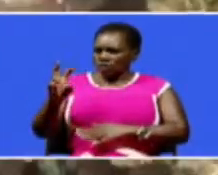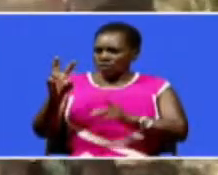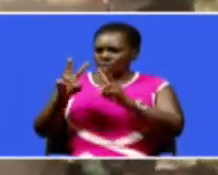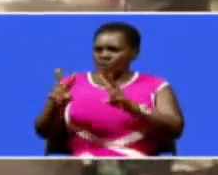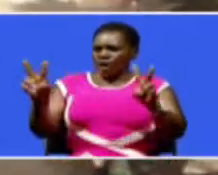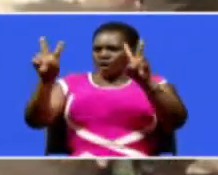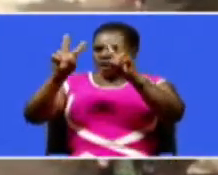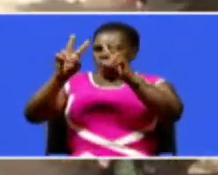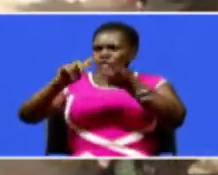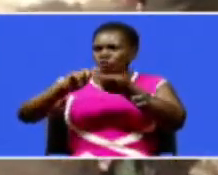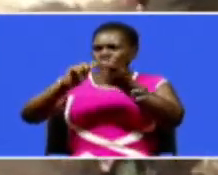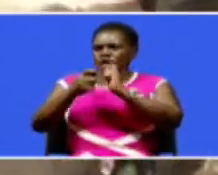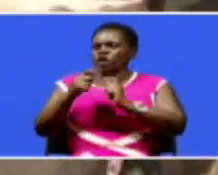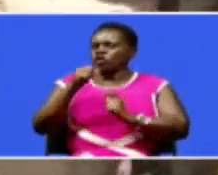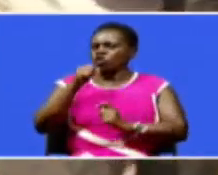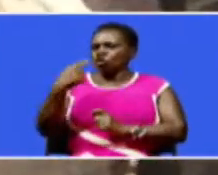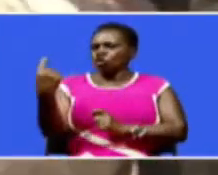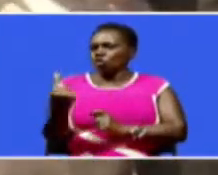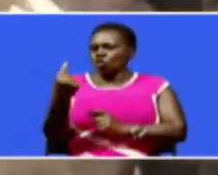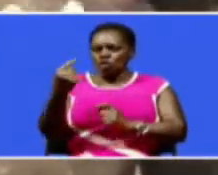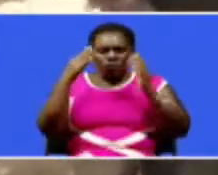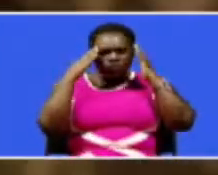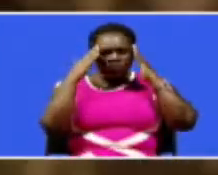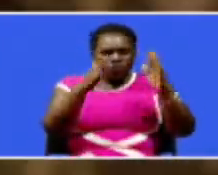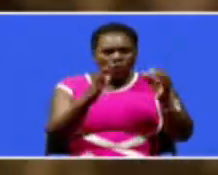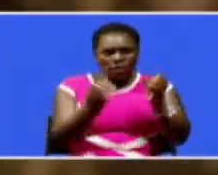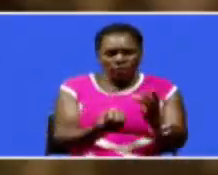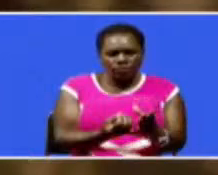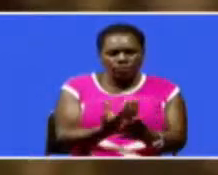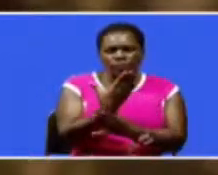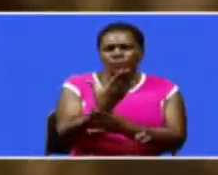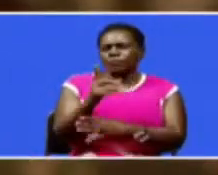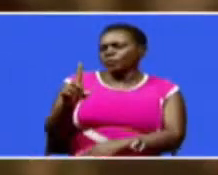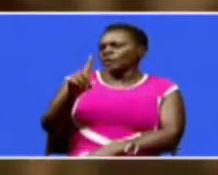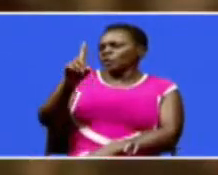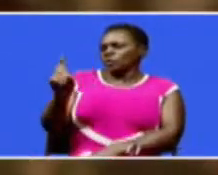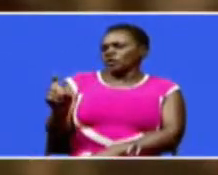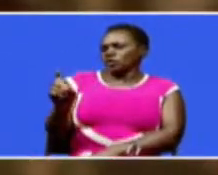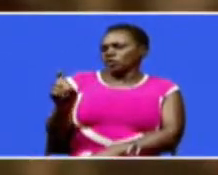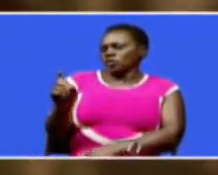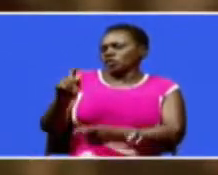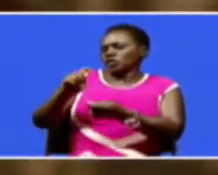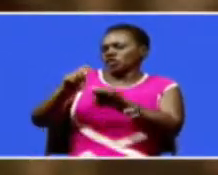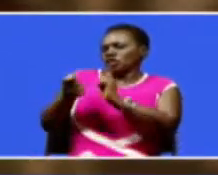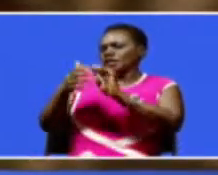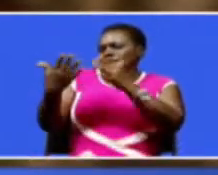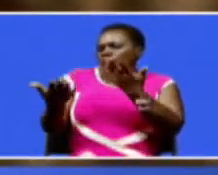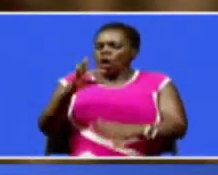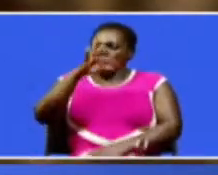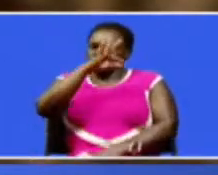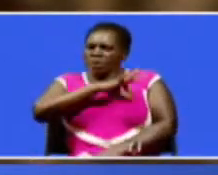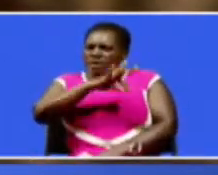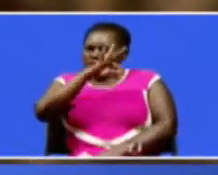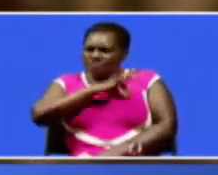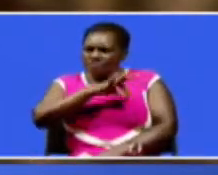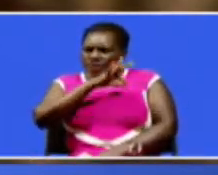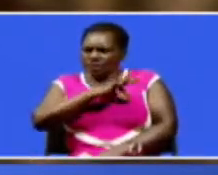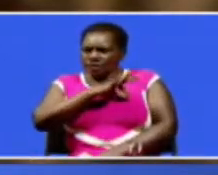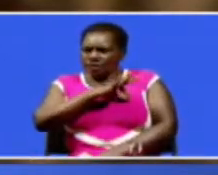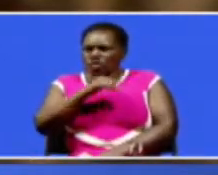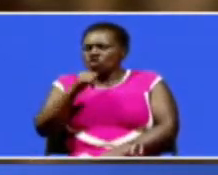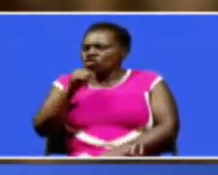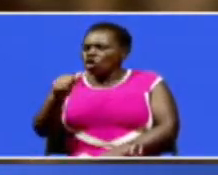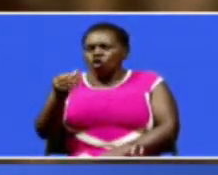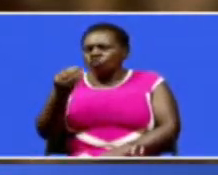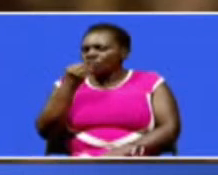value chain and not just focus on production. The question is, how will that translate into money, not how that will translate into